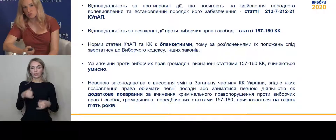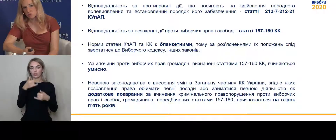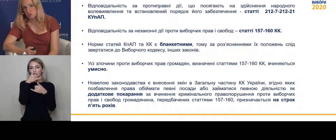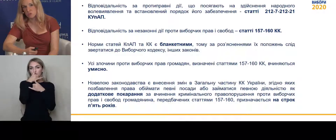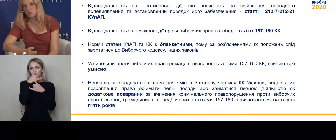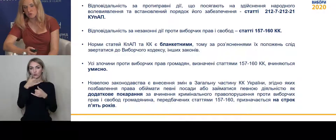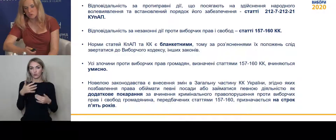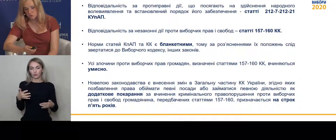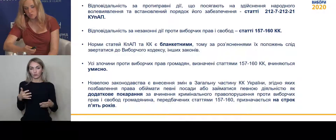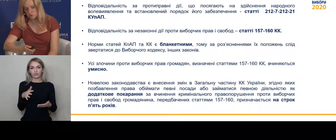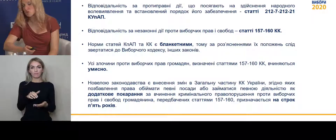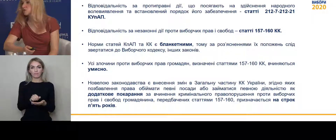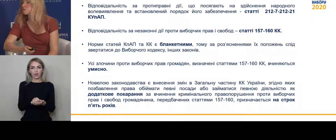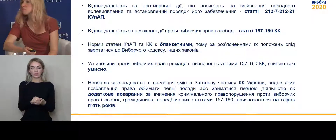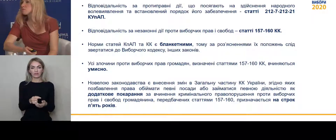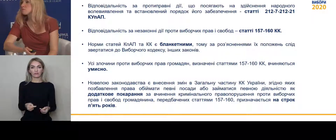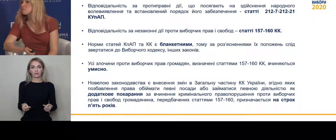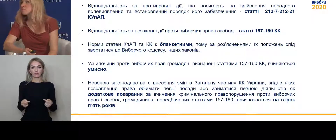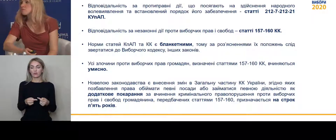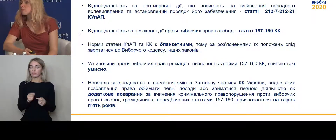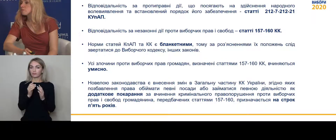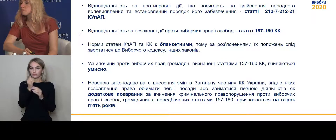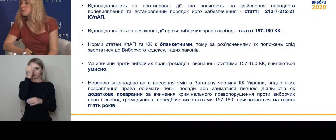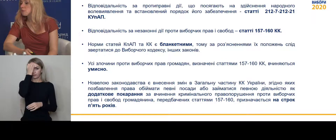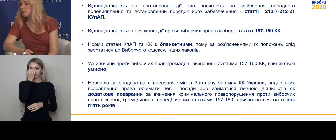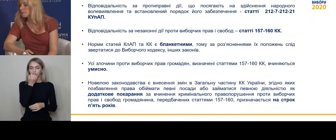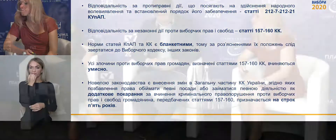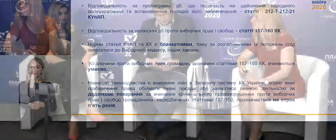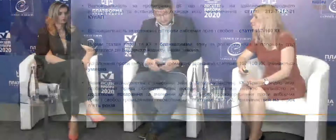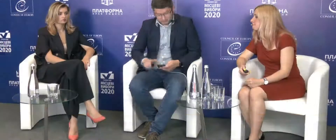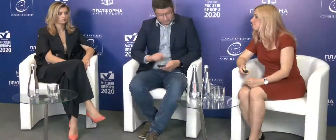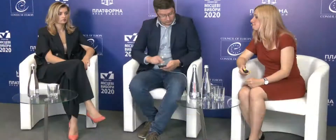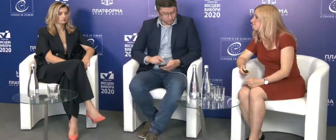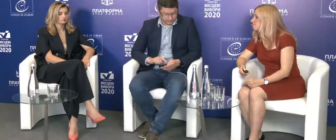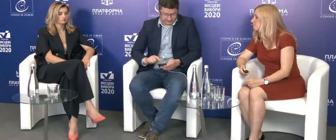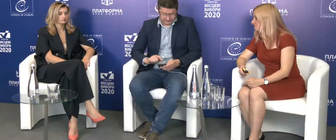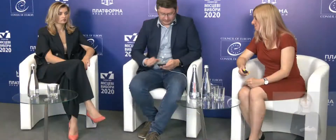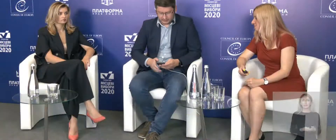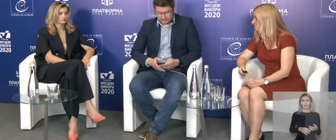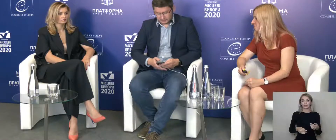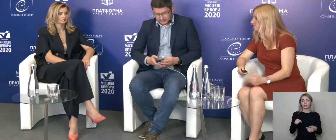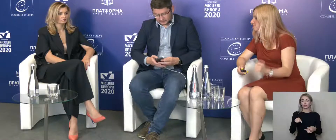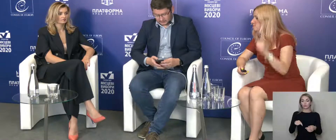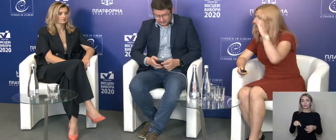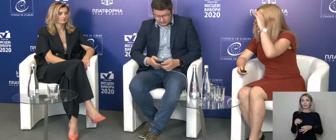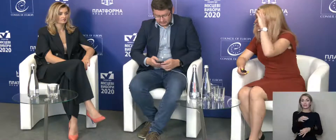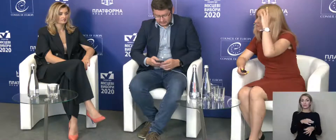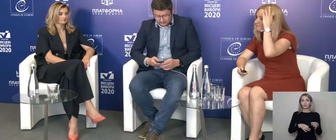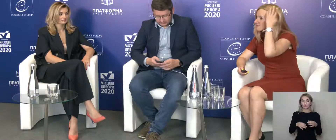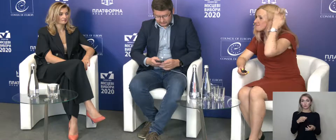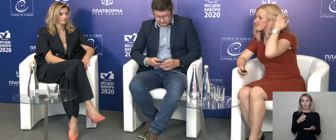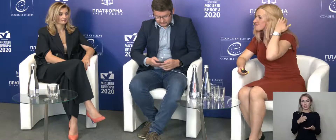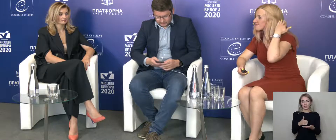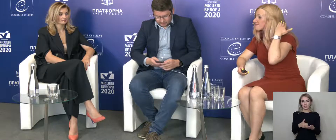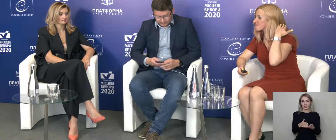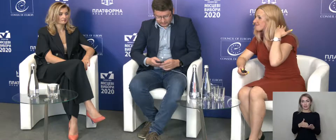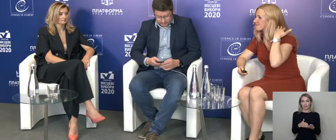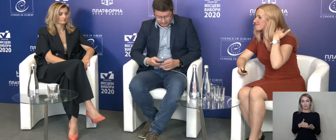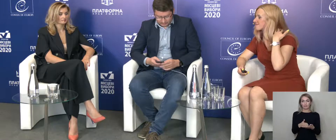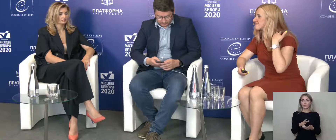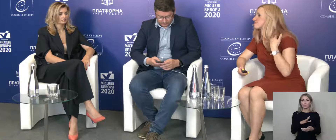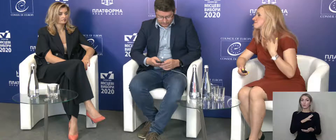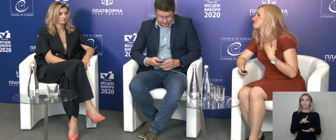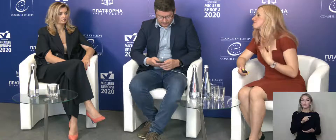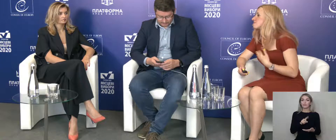punishment, the person for 5 years after serving the punishment, the person cannot hold respective position. The